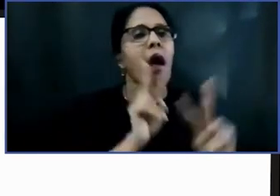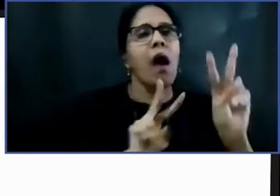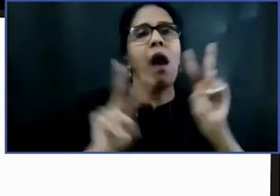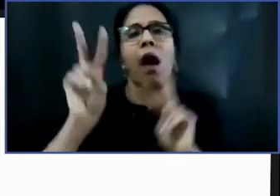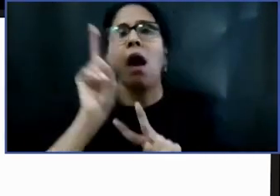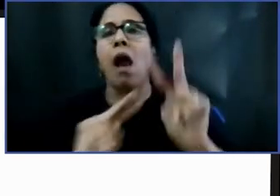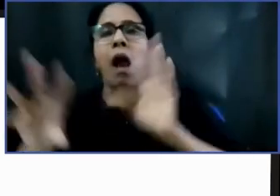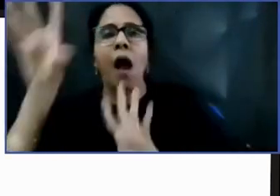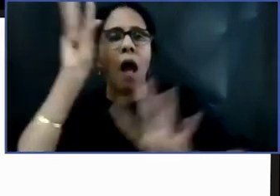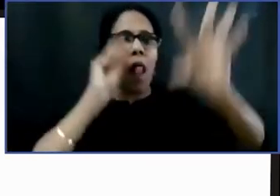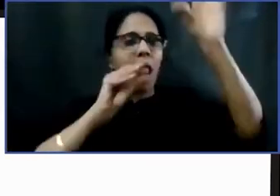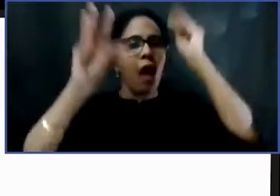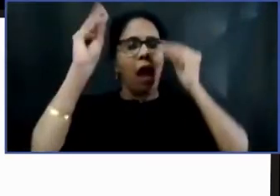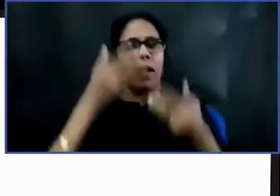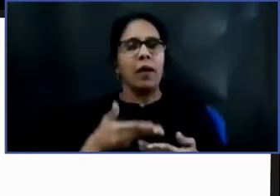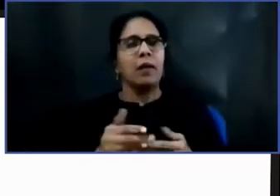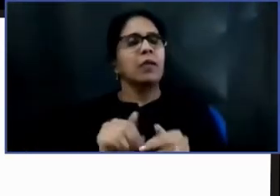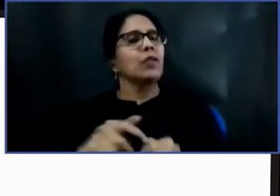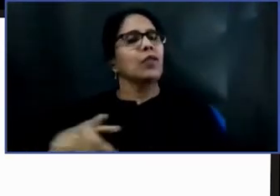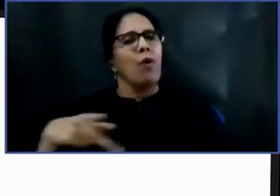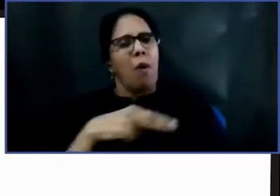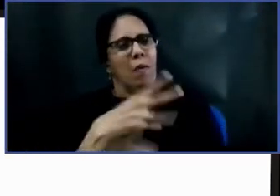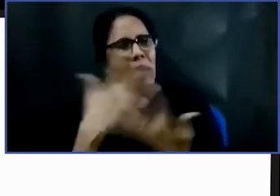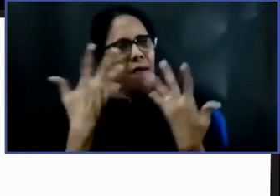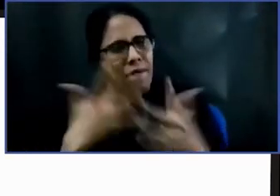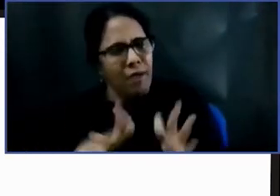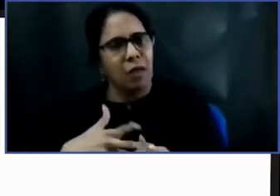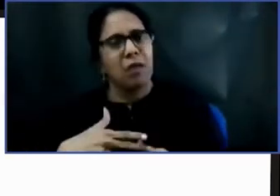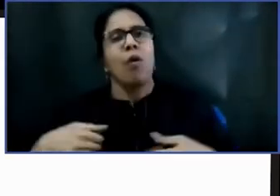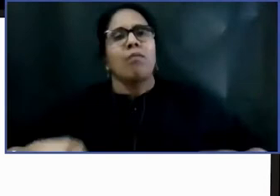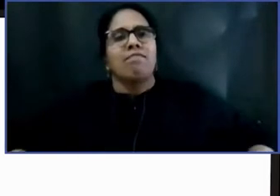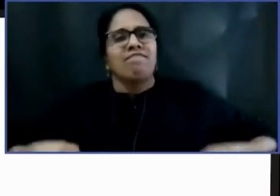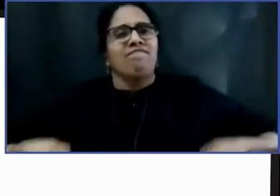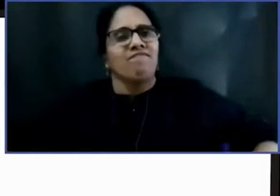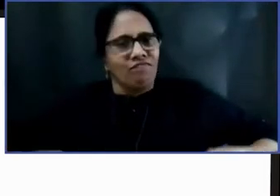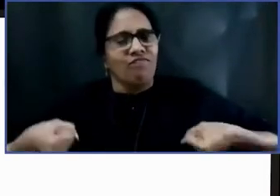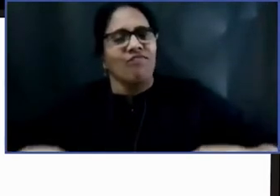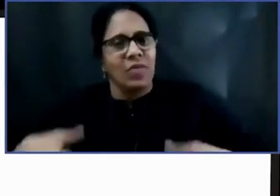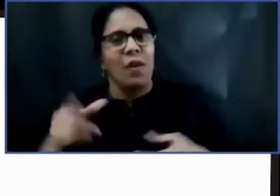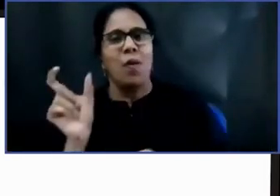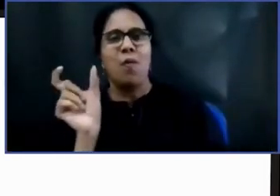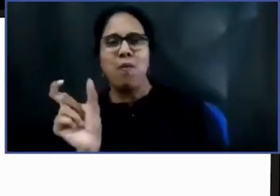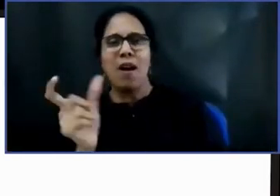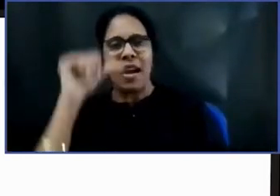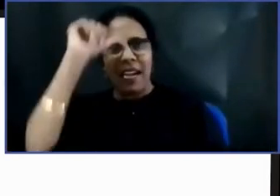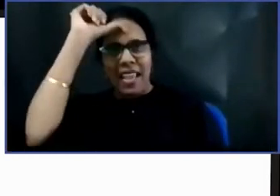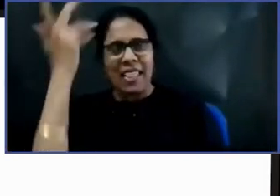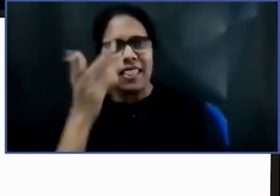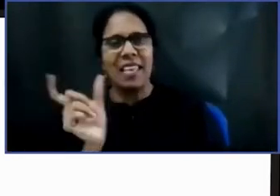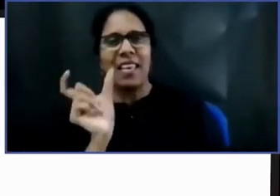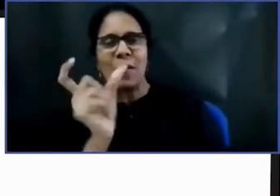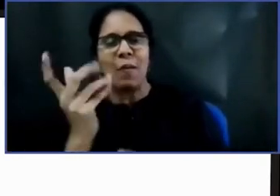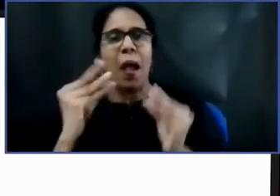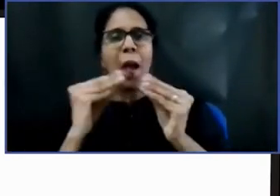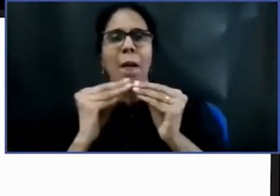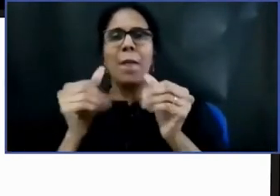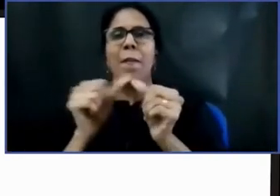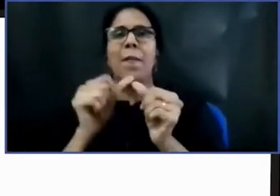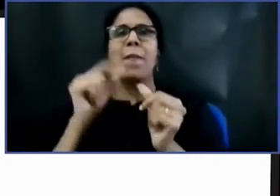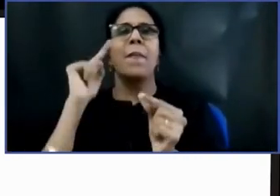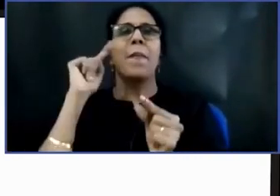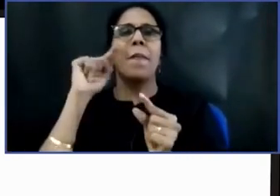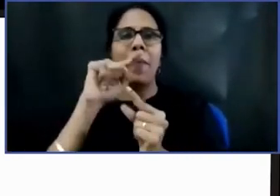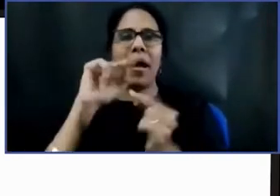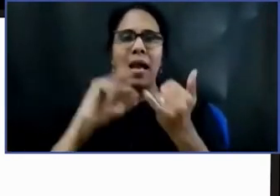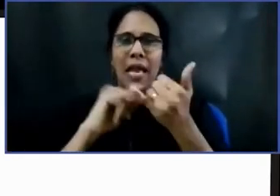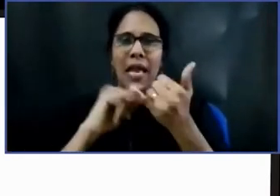Immediately after my surgery, I started using crutches or baisakhi, as it is known in Hindi. Well, I feared getting back